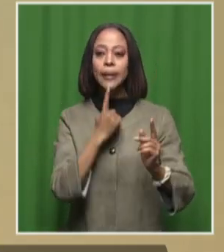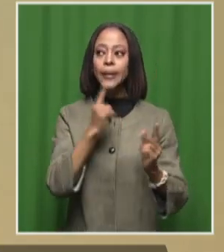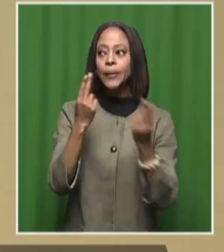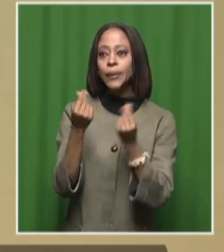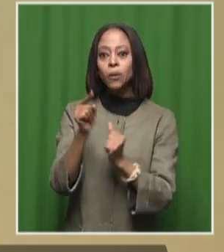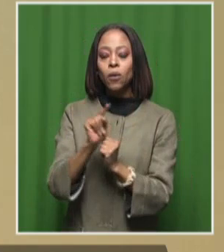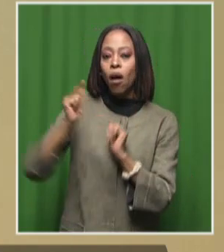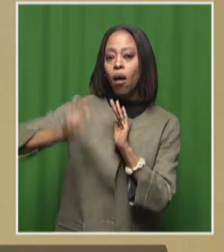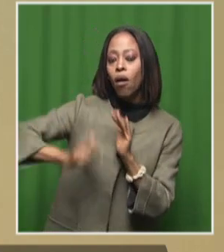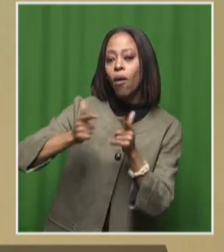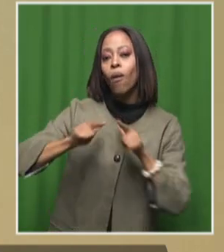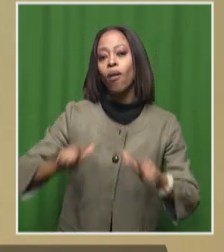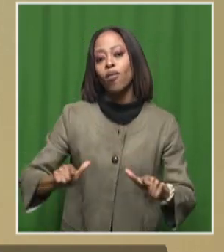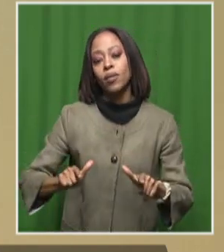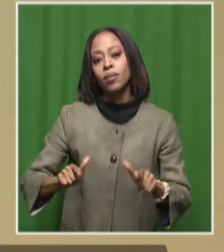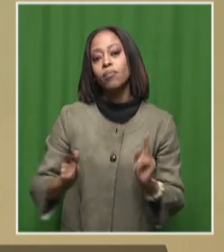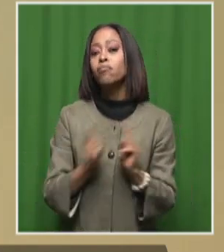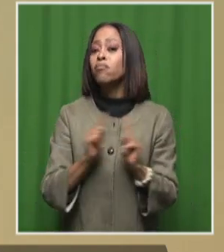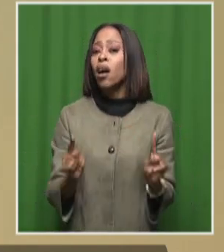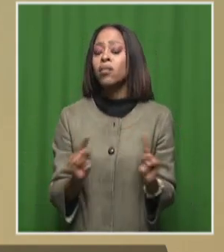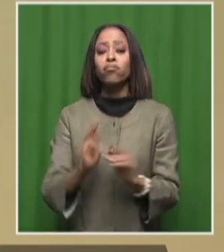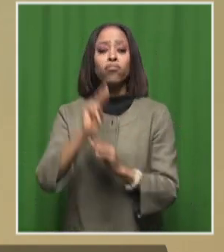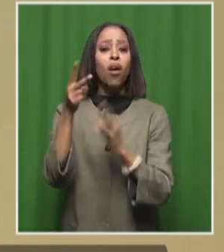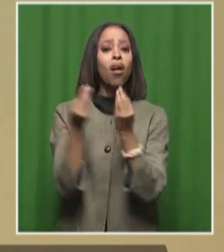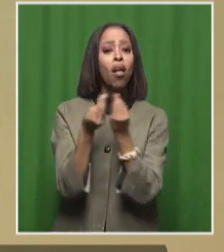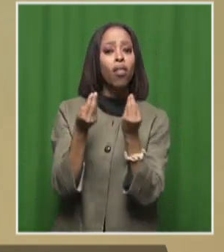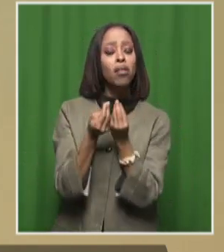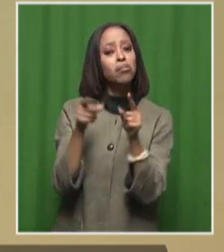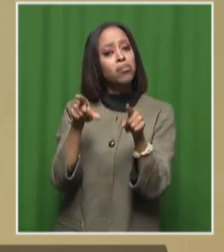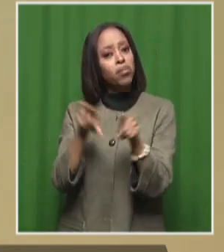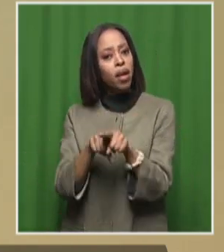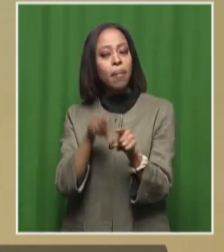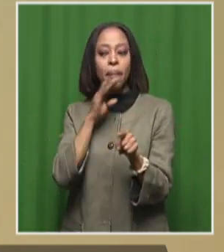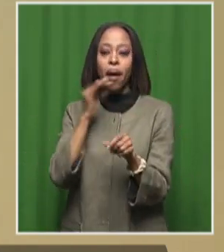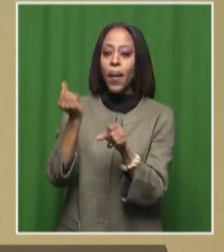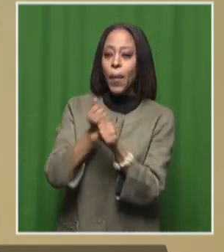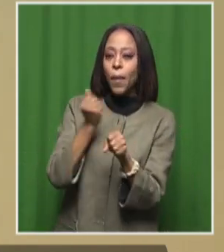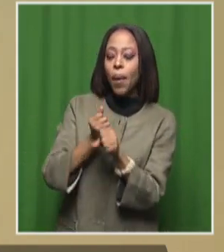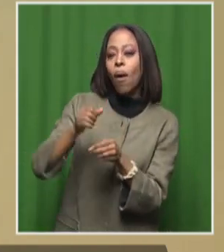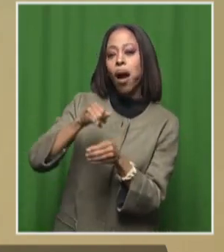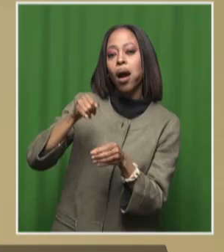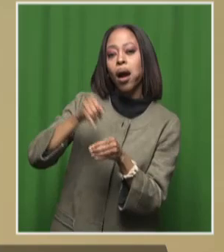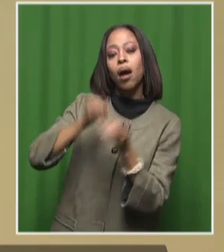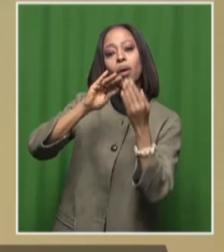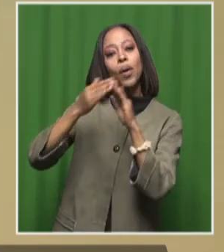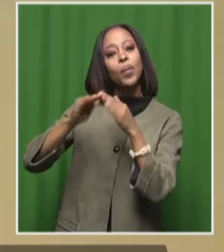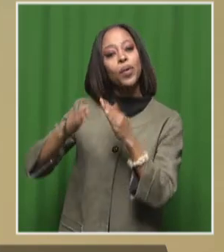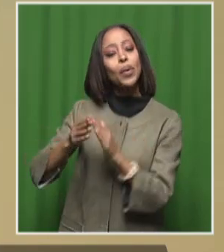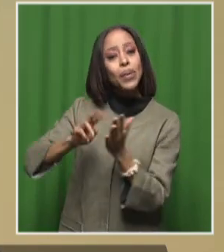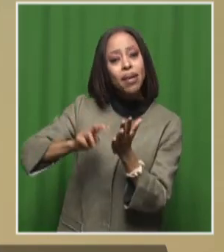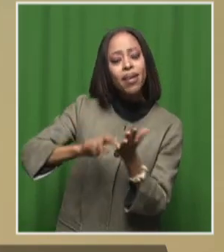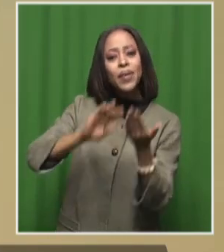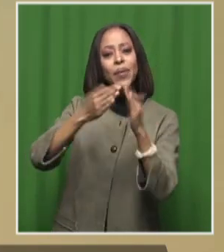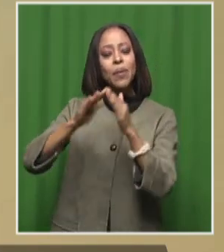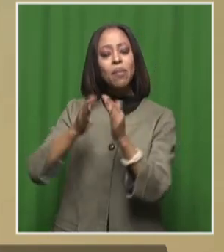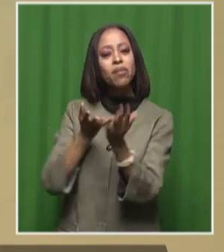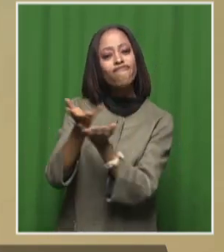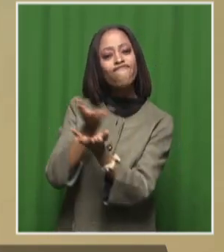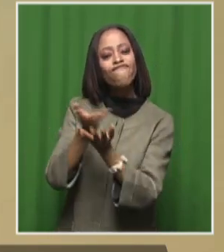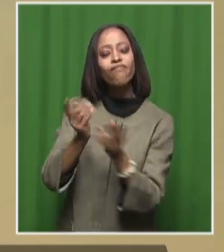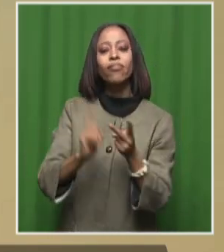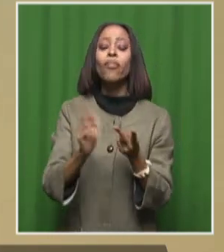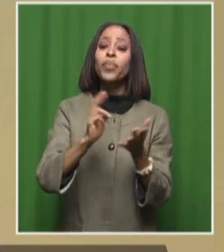lower levels. But above all, we are working within communities. We need community engagement,